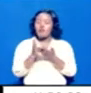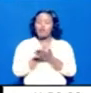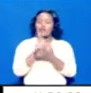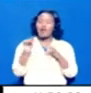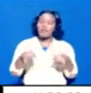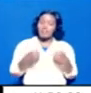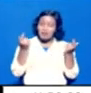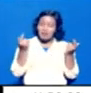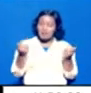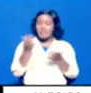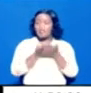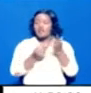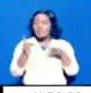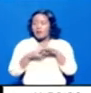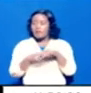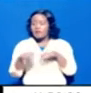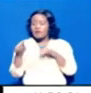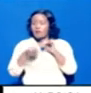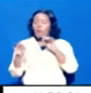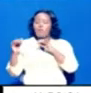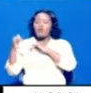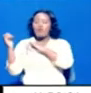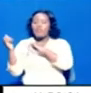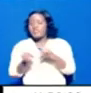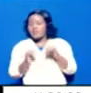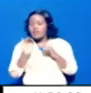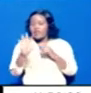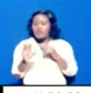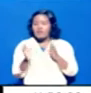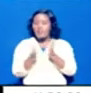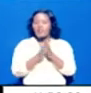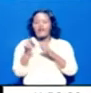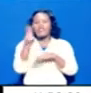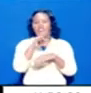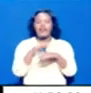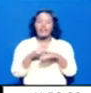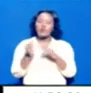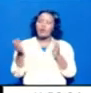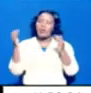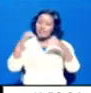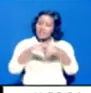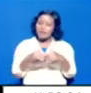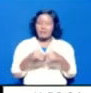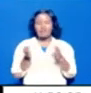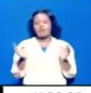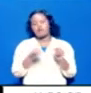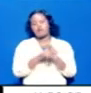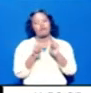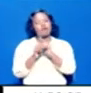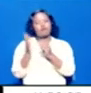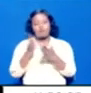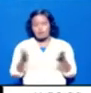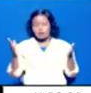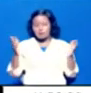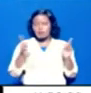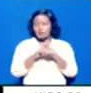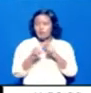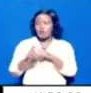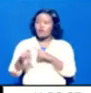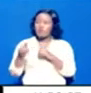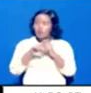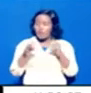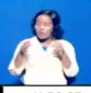Sometimes we are inviting you and the National Assembly inviting you for the same thing. And we have reached a